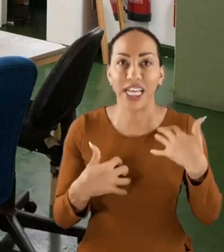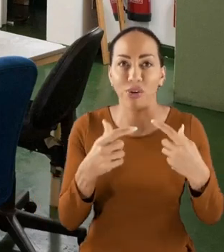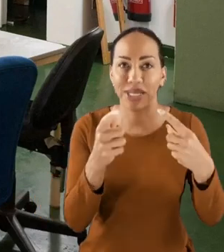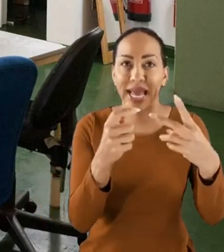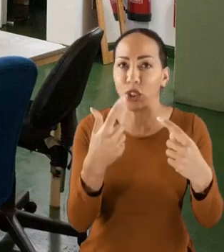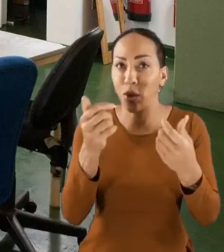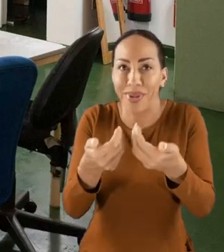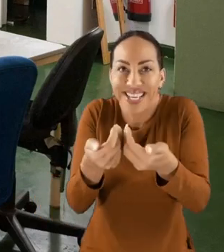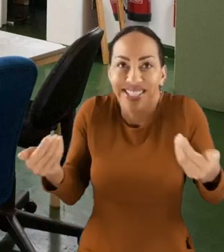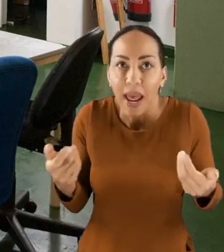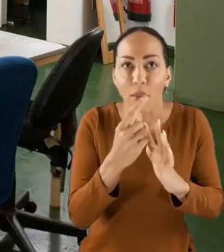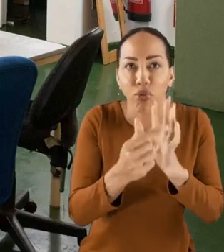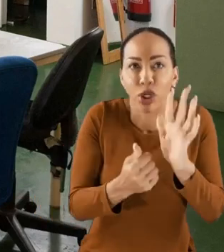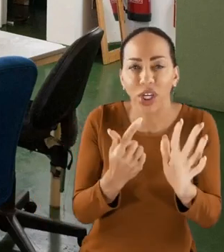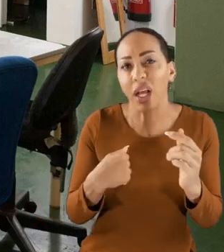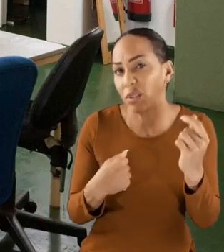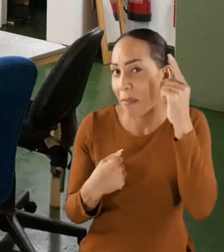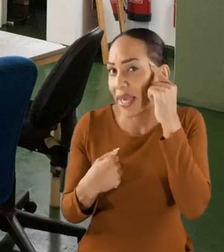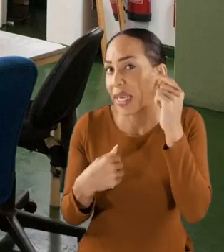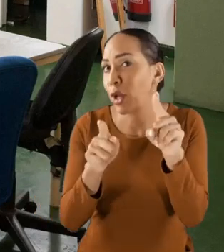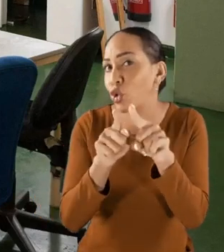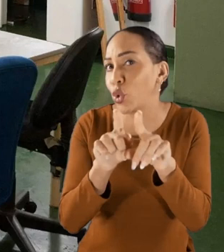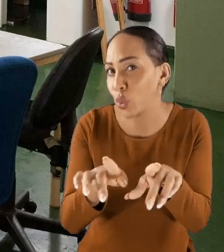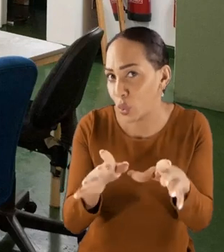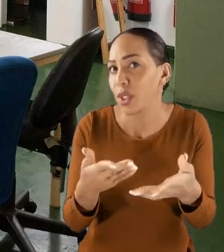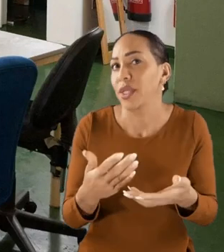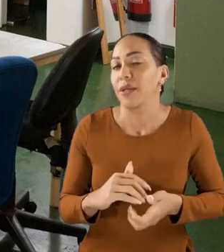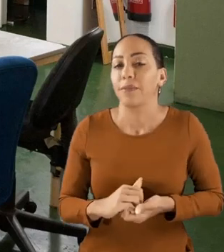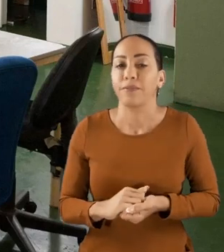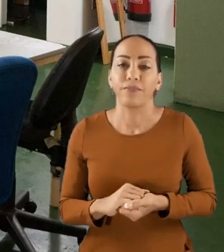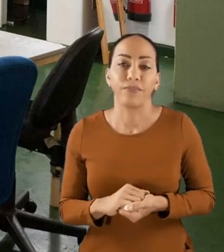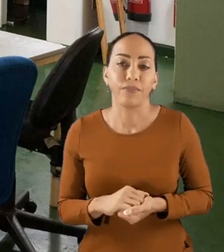here could also be. Yeah, that's just something I'm kind of thinking about.